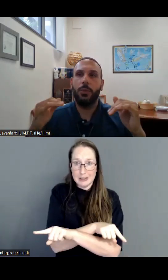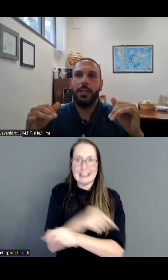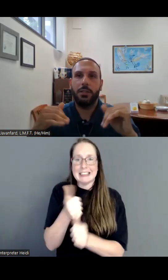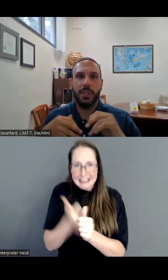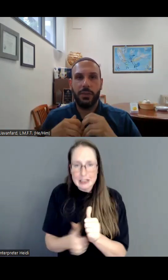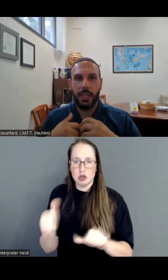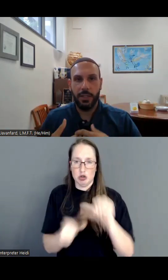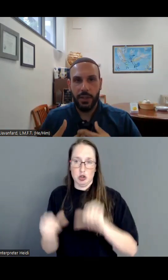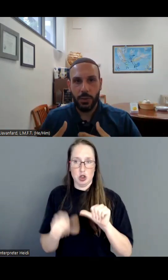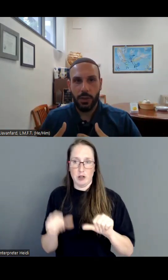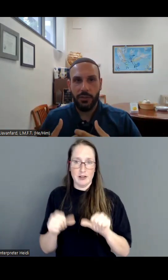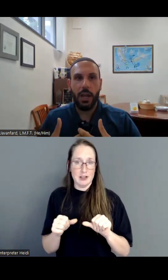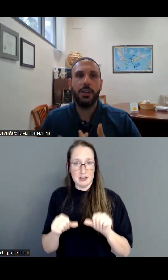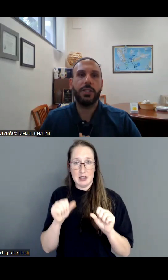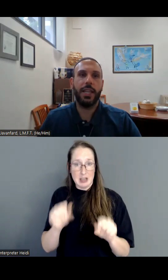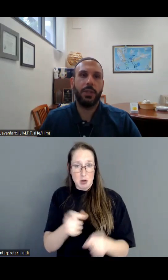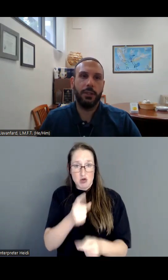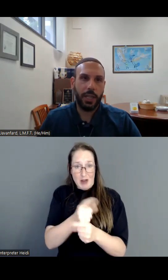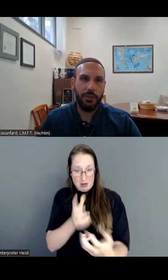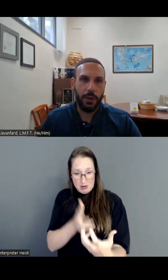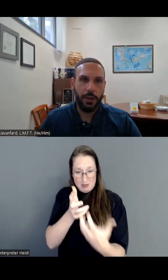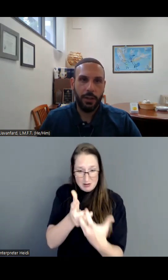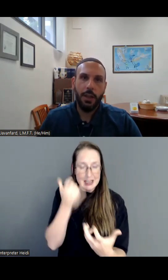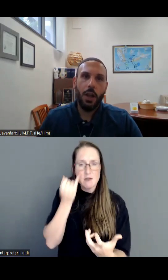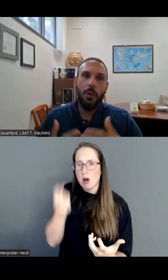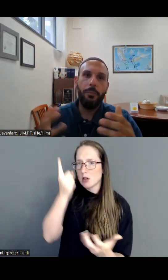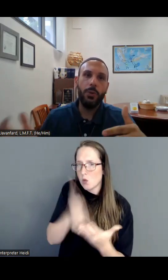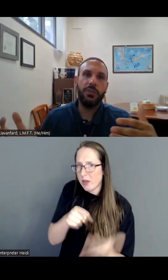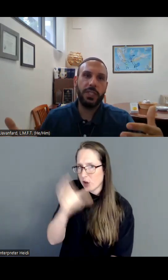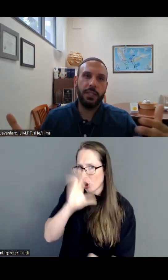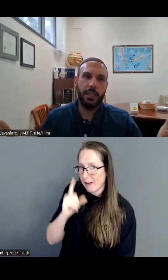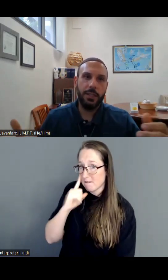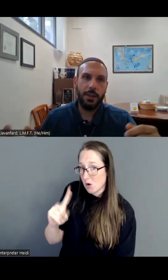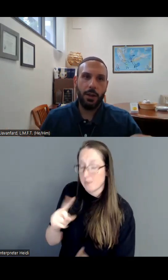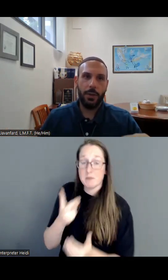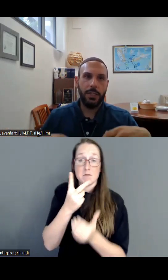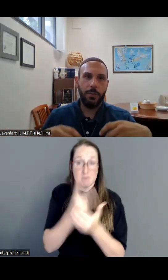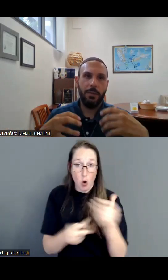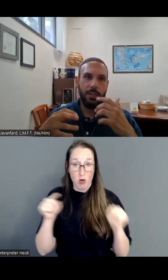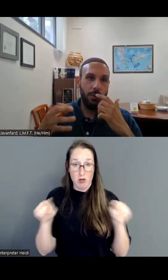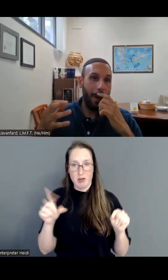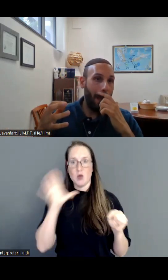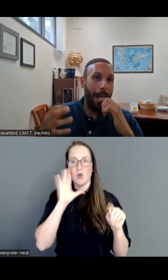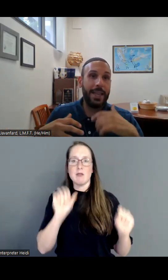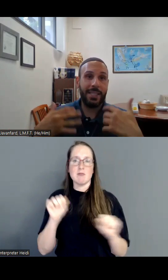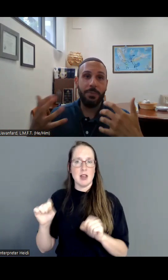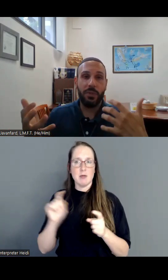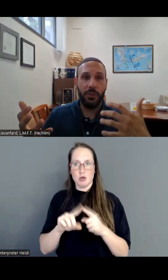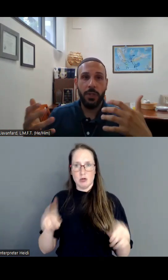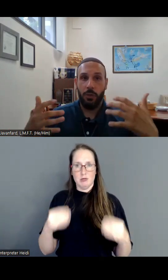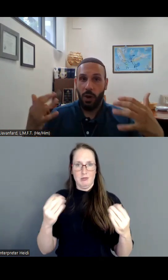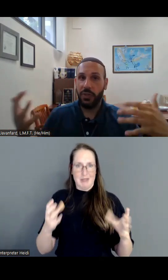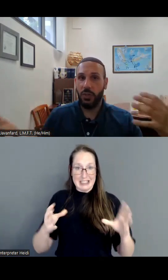can be the right service for the individual if we understand what they're looking for. Both facilities are going to be able to